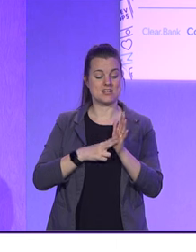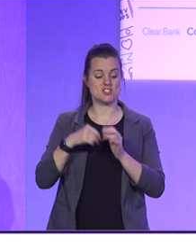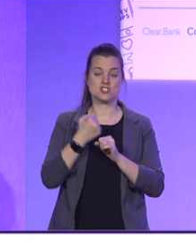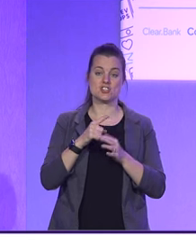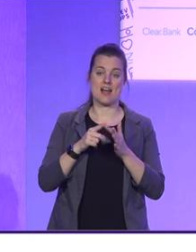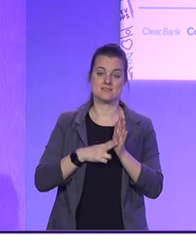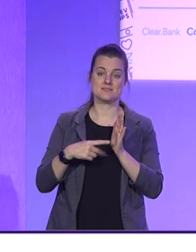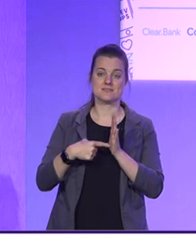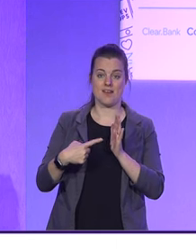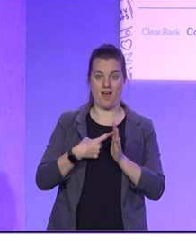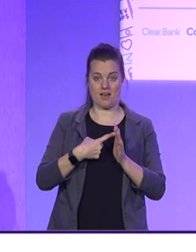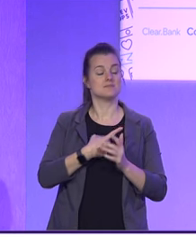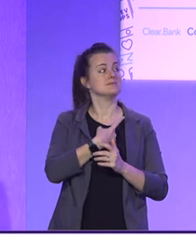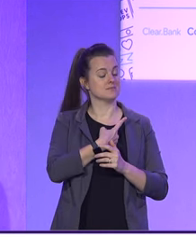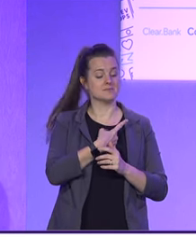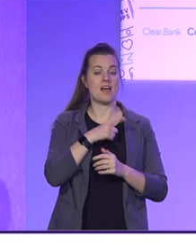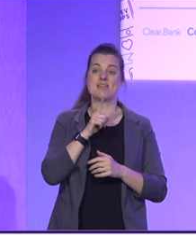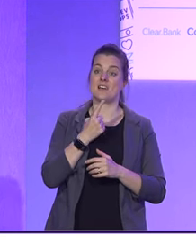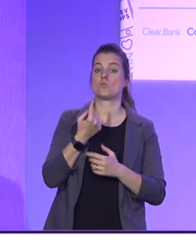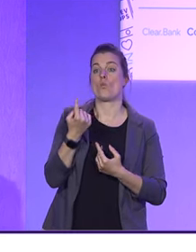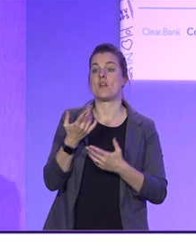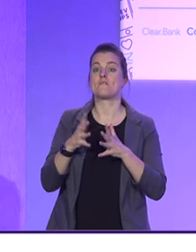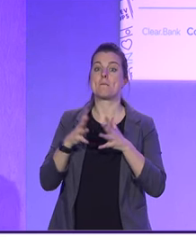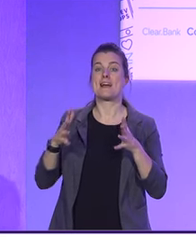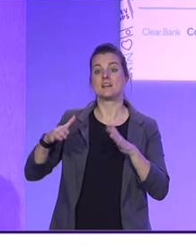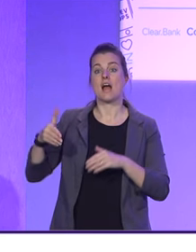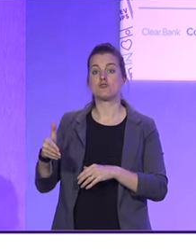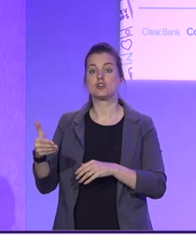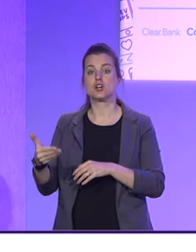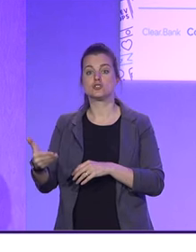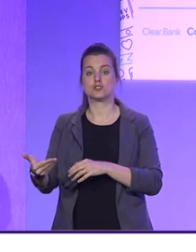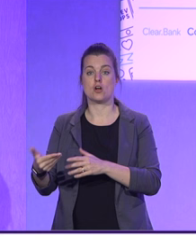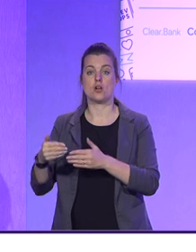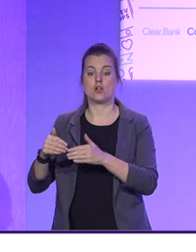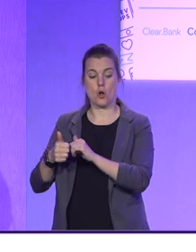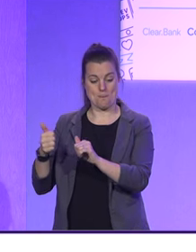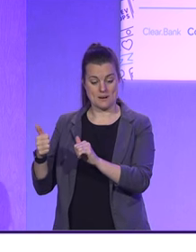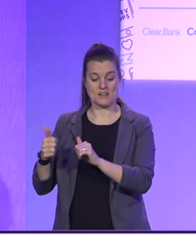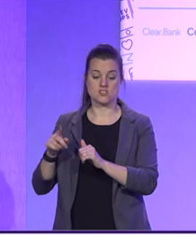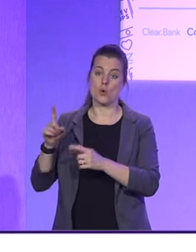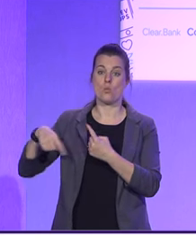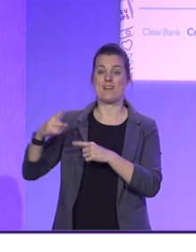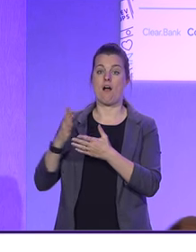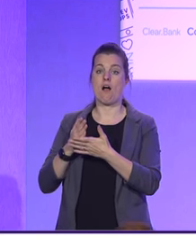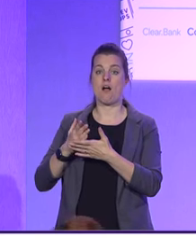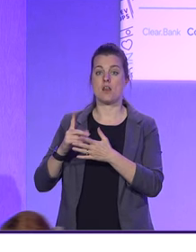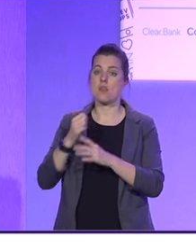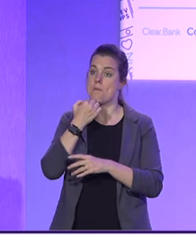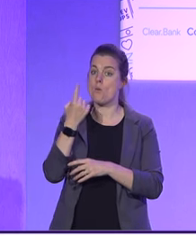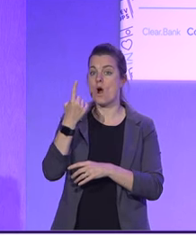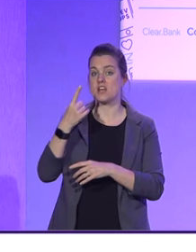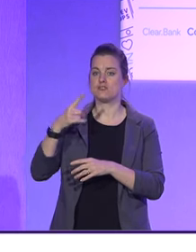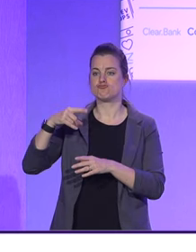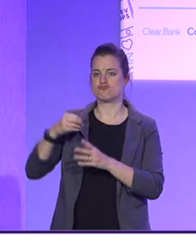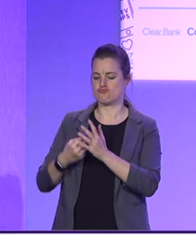the biggest agriculture companies. Okay, it's the first one in crop rotation, the third one